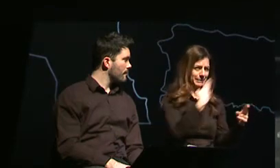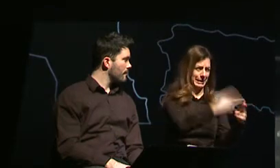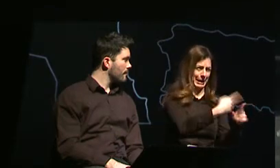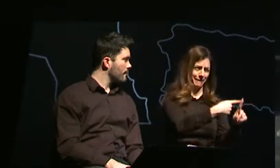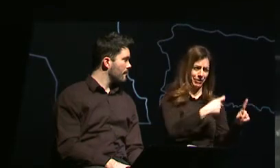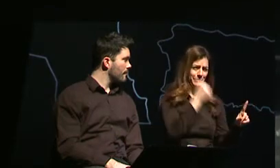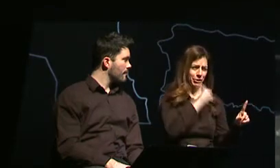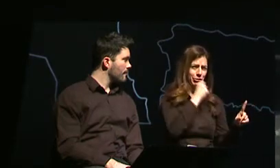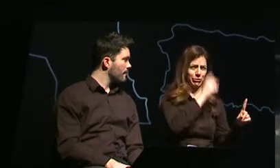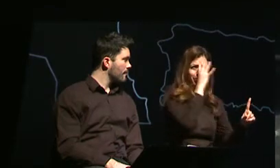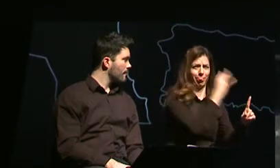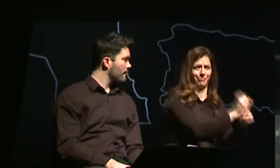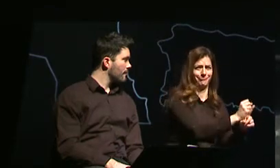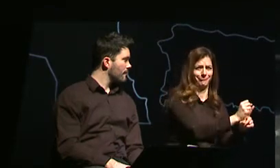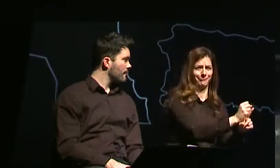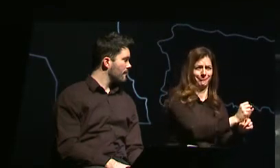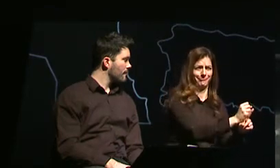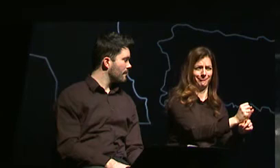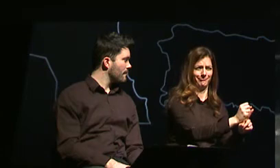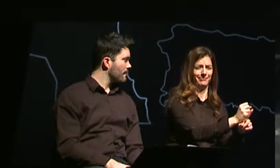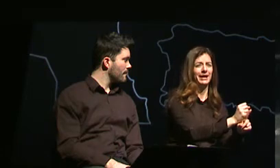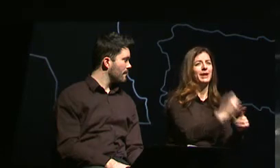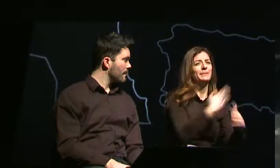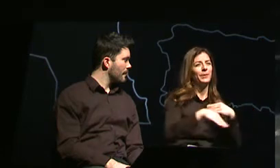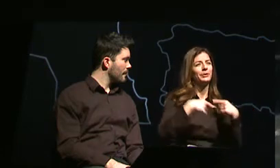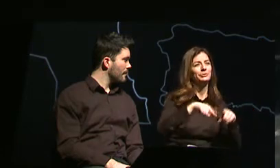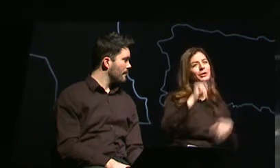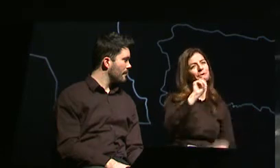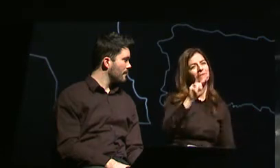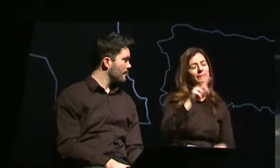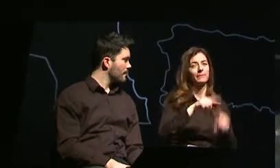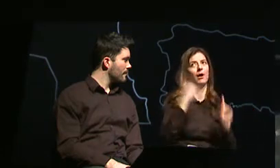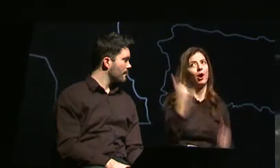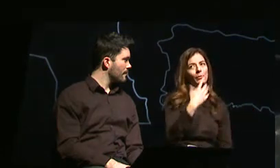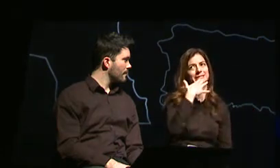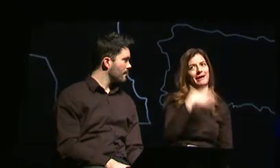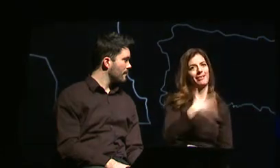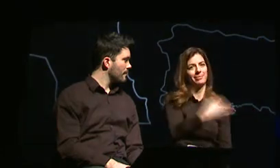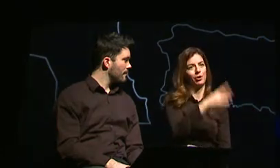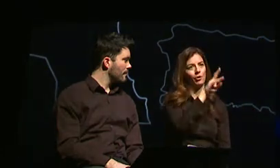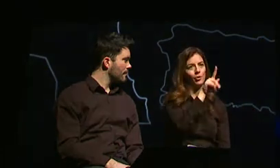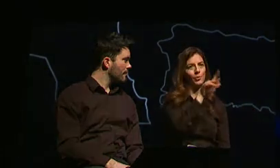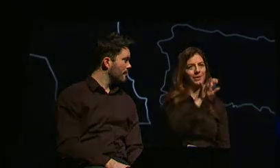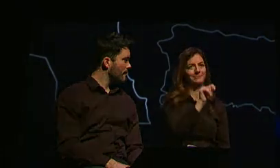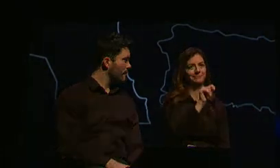on. It was November, but it's always hot in Kuwait.